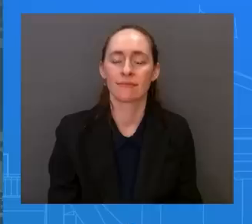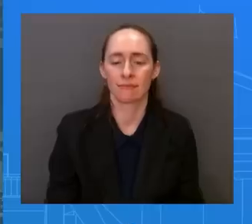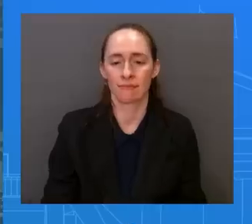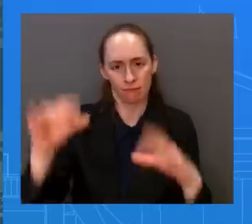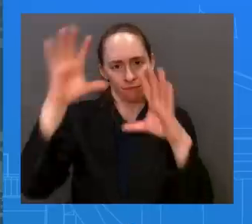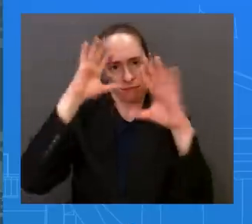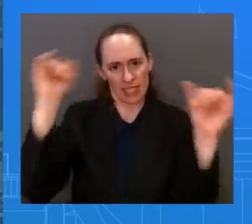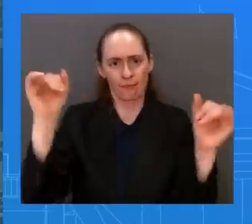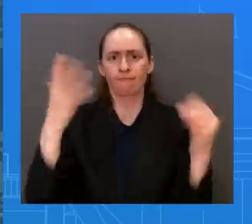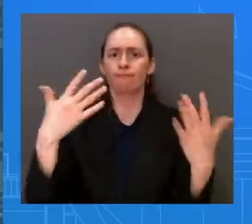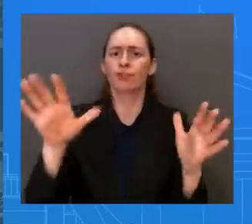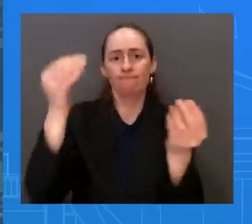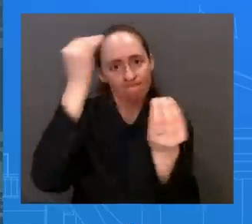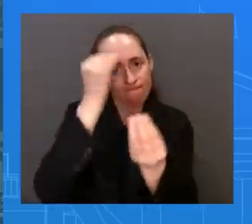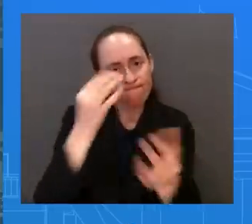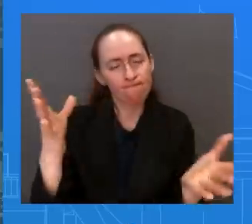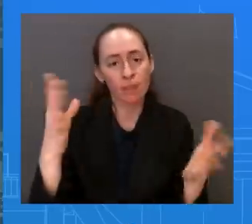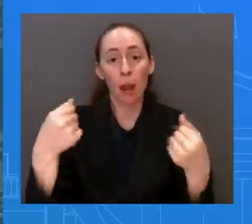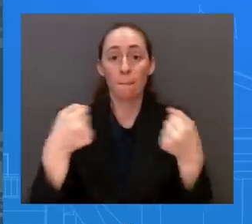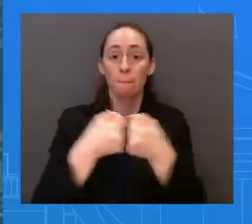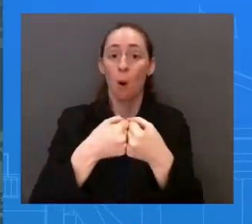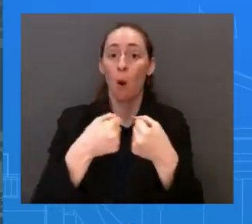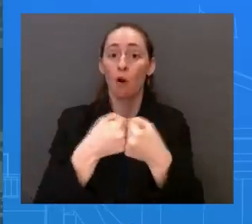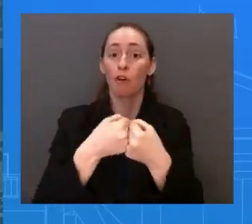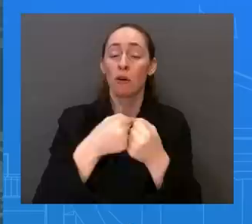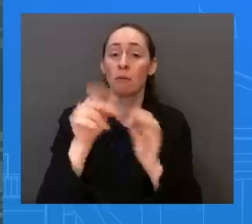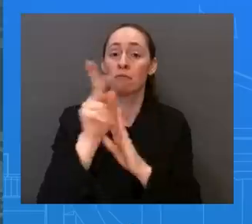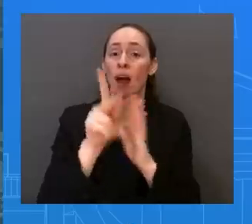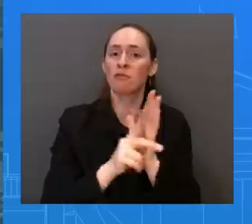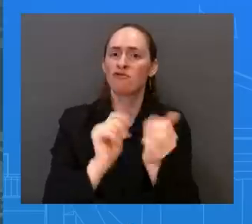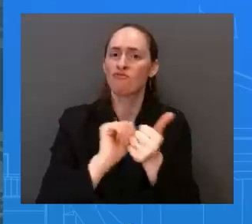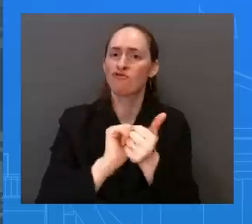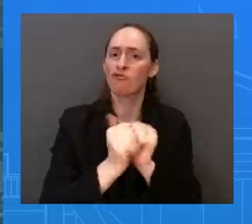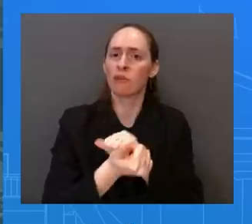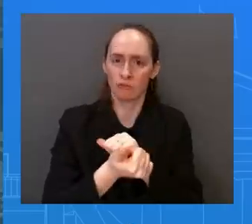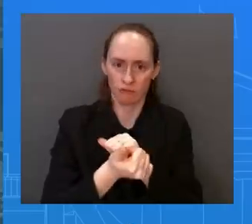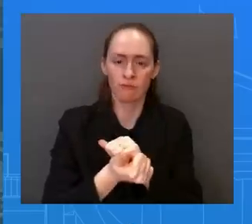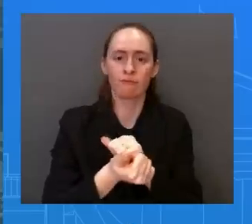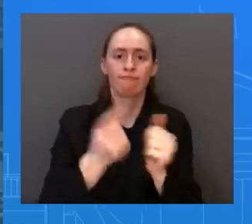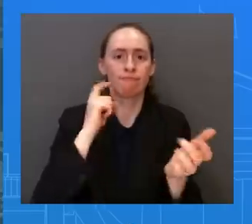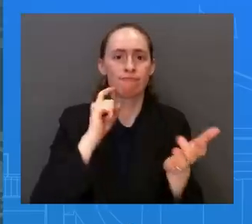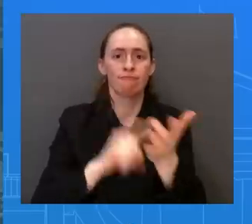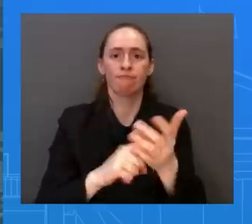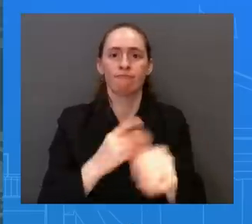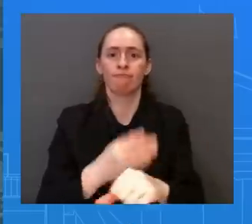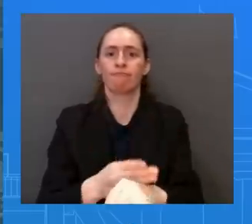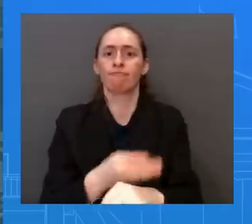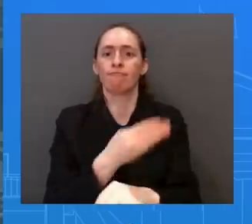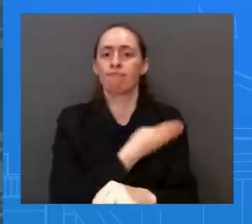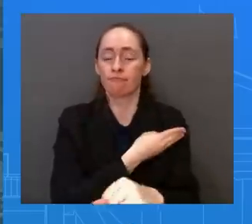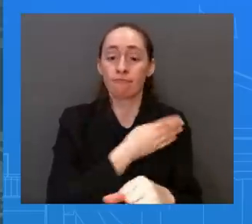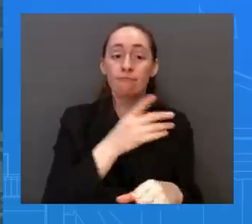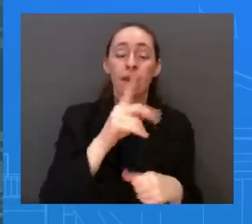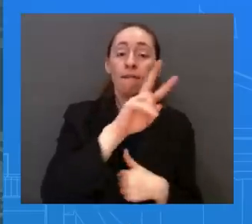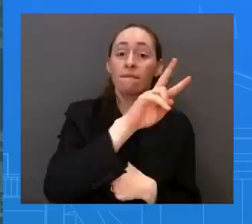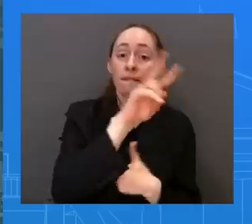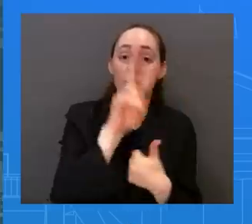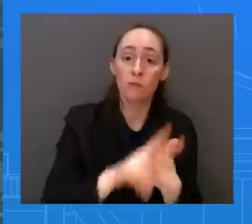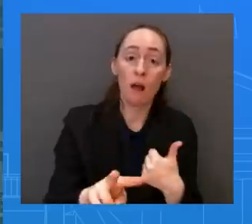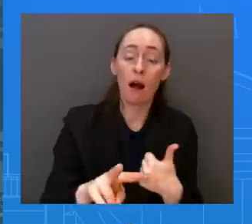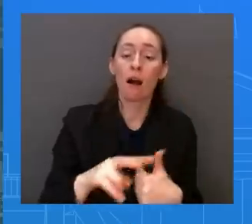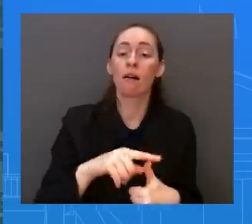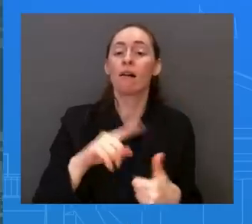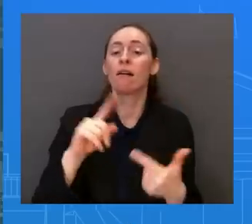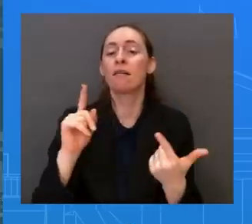in illegal border crossing with Venezuela, Nicaragua, Haiti, and Cuba. All told, we are now seeing the lowest number of